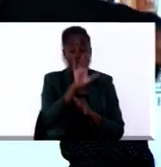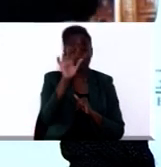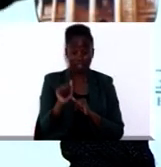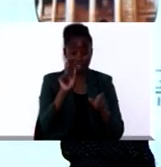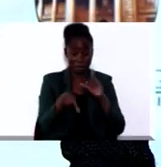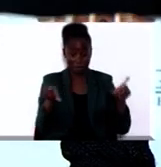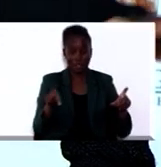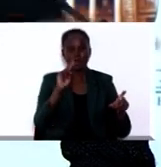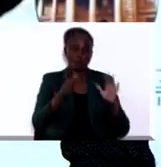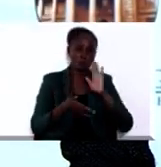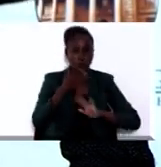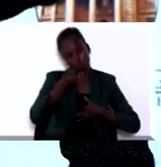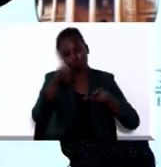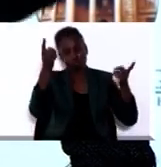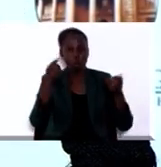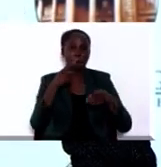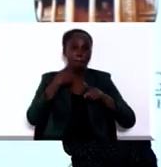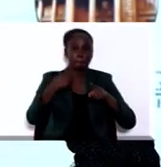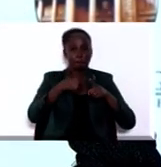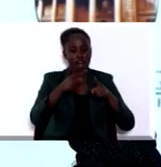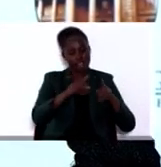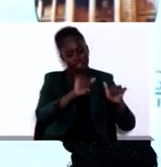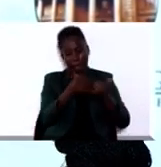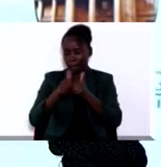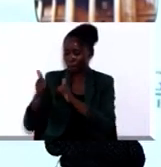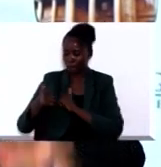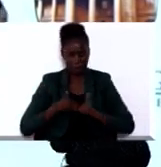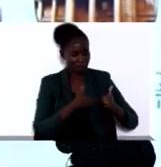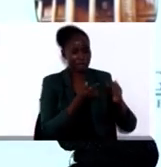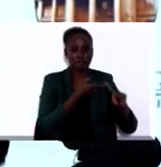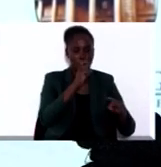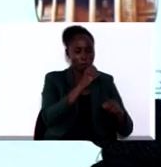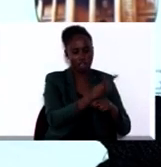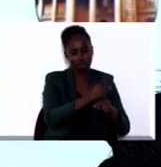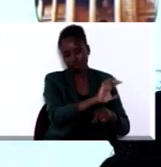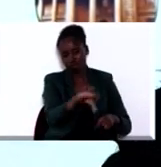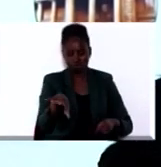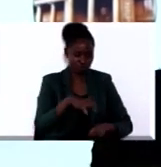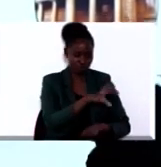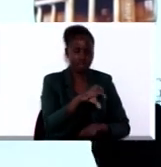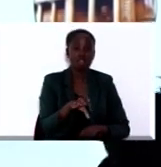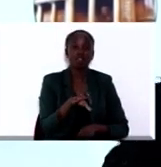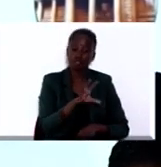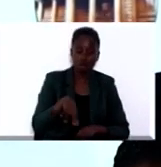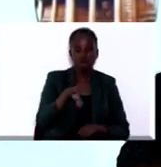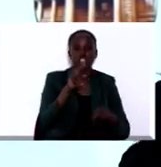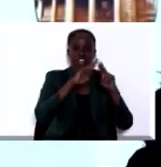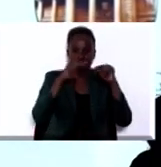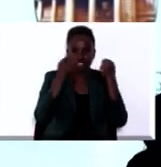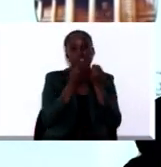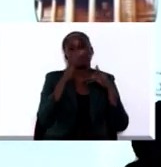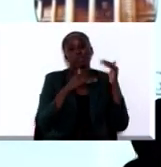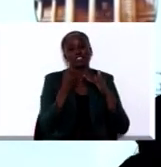play the games in different locations in Gauteng to involve all of them in nation building and